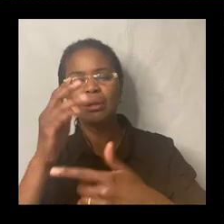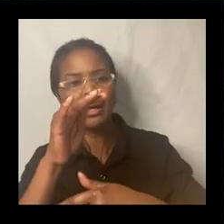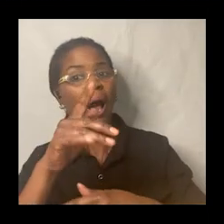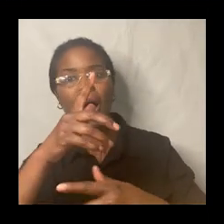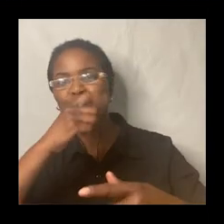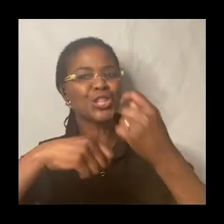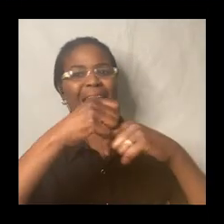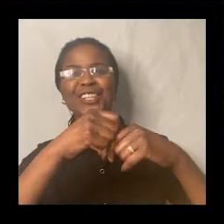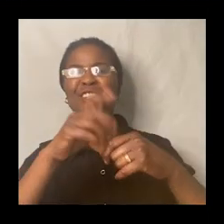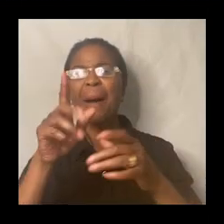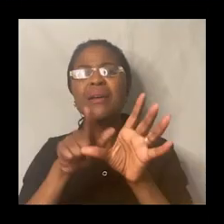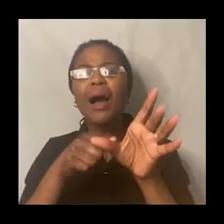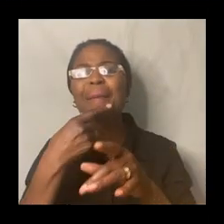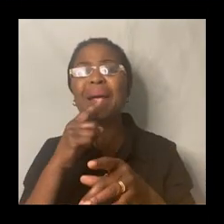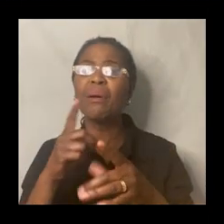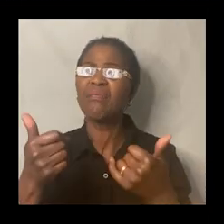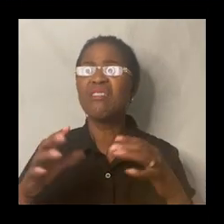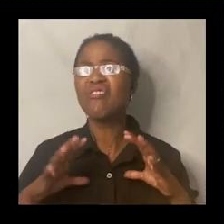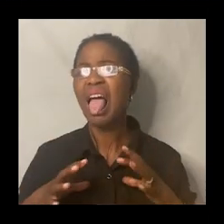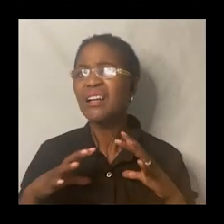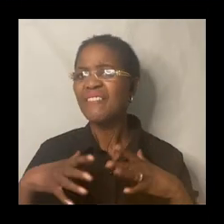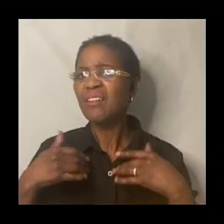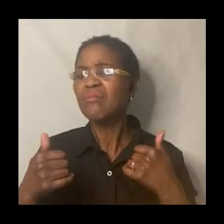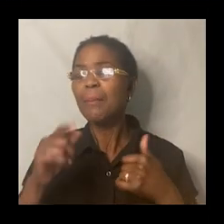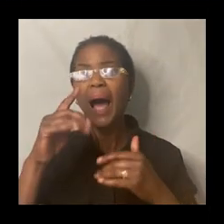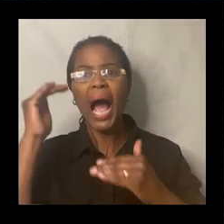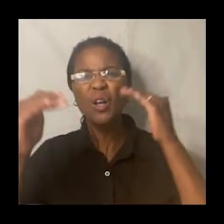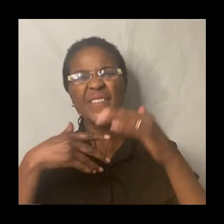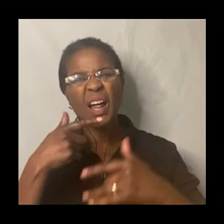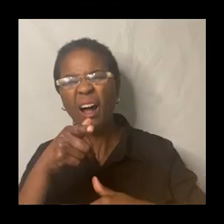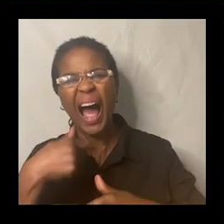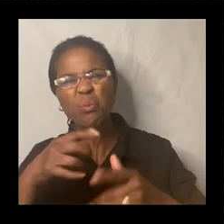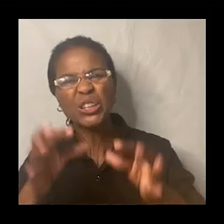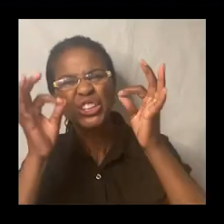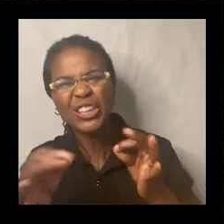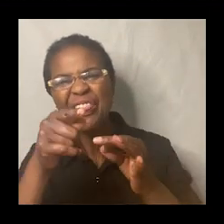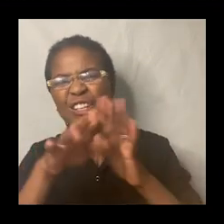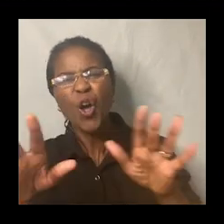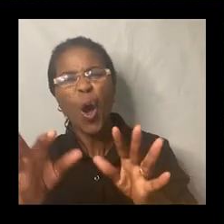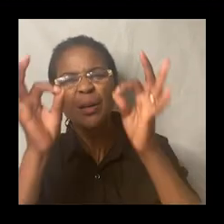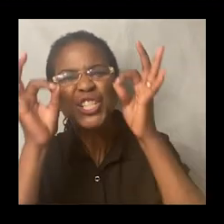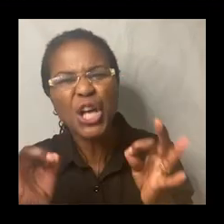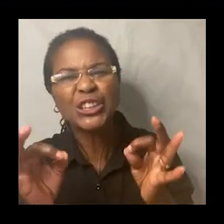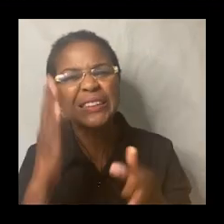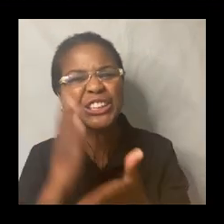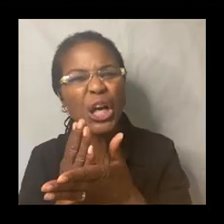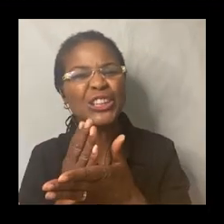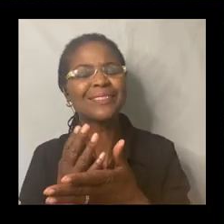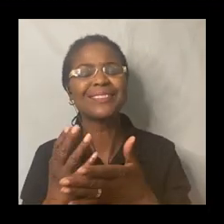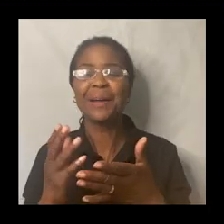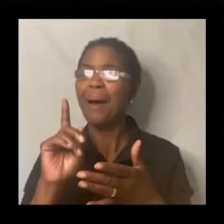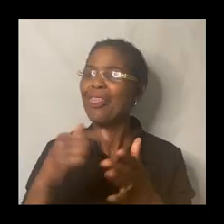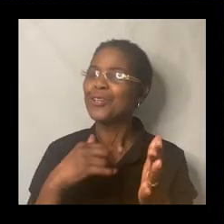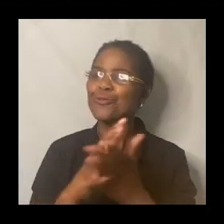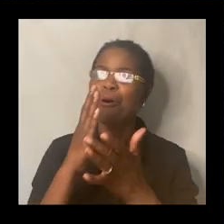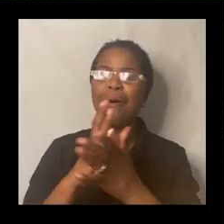I think younger readers are far more relaxed about that than often adult readers might be, where they want that certainty. And I think